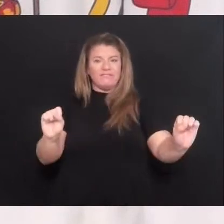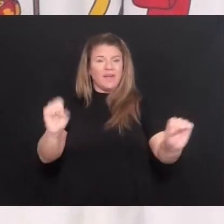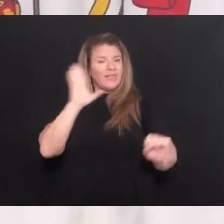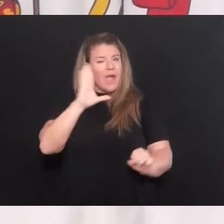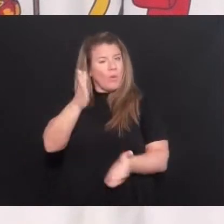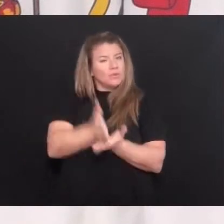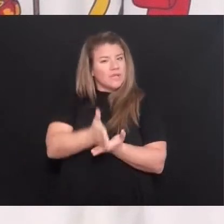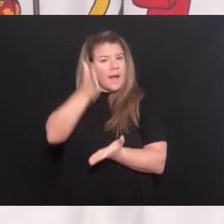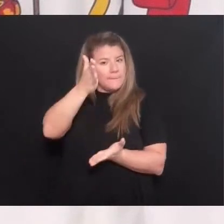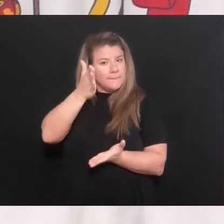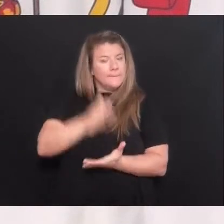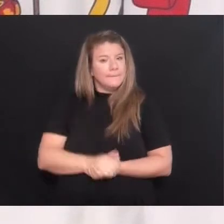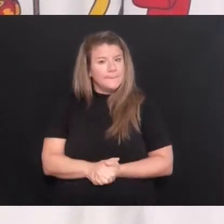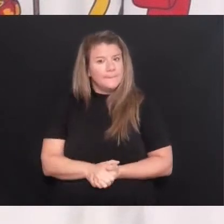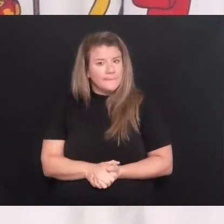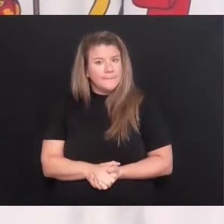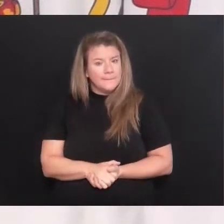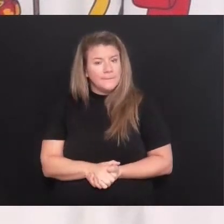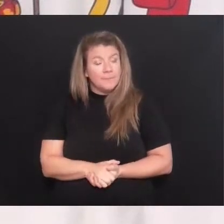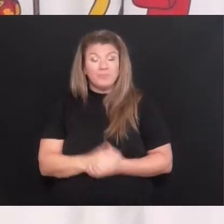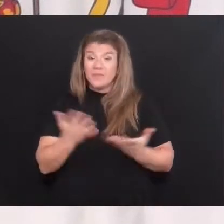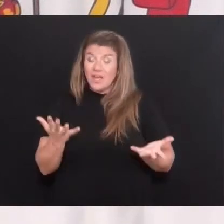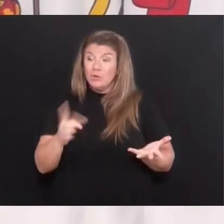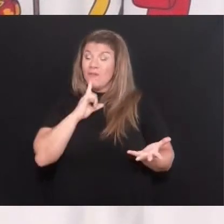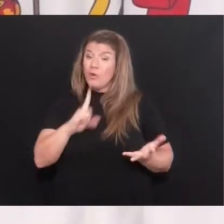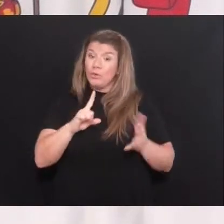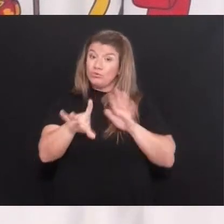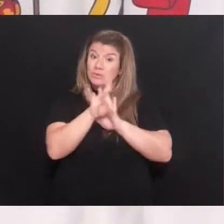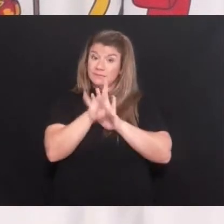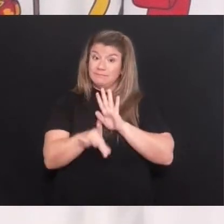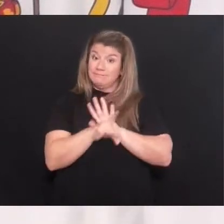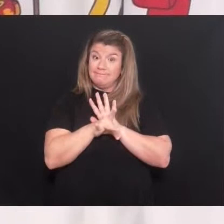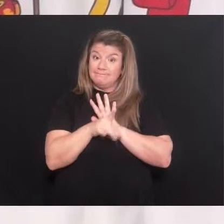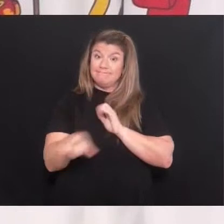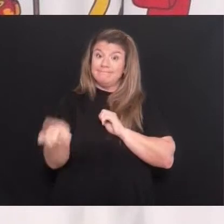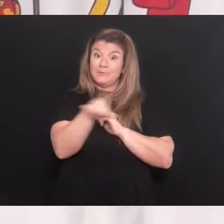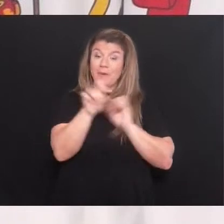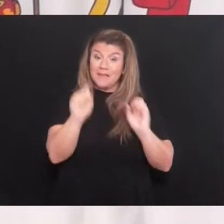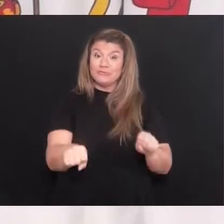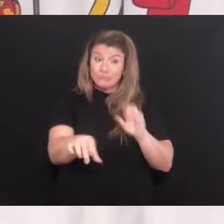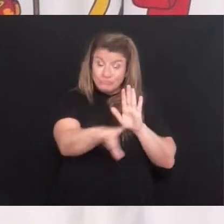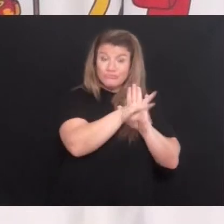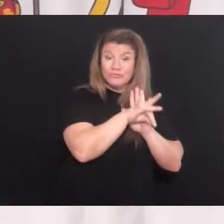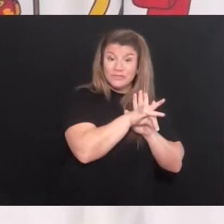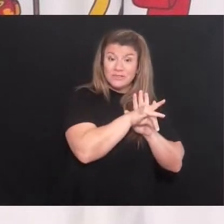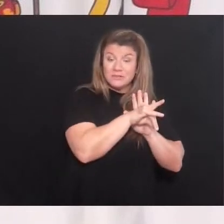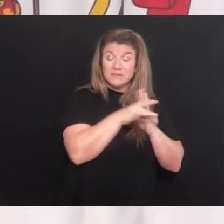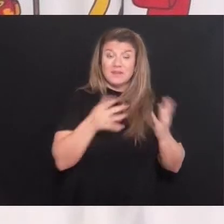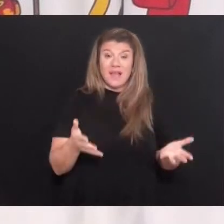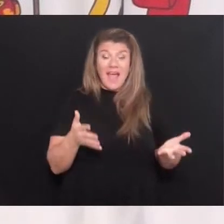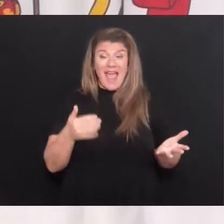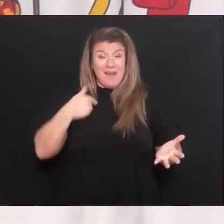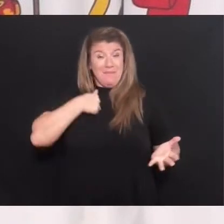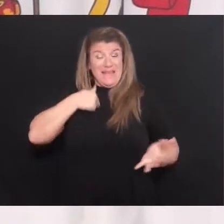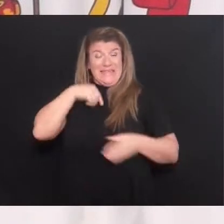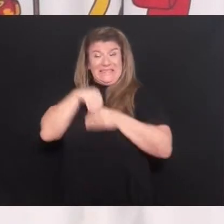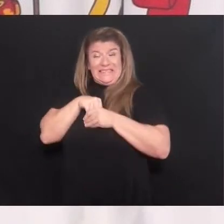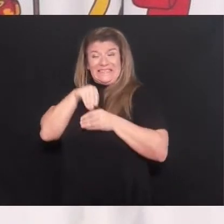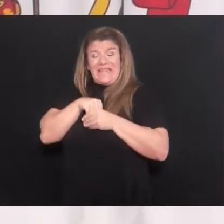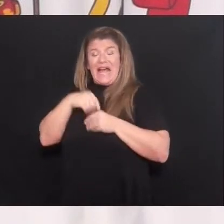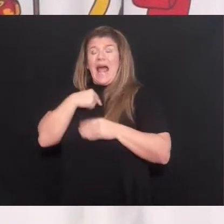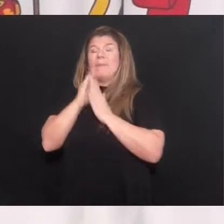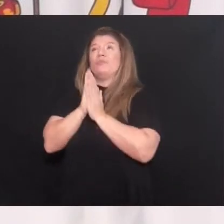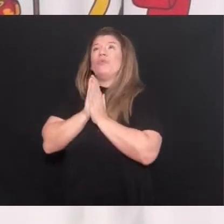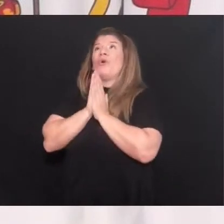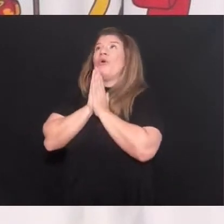stop this. You got a real choice, West Virginia. And absolutely, with all in me, I pray